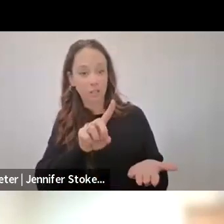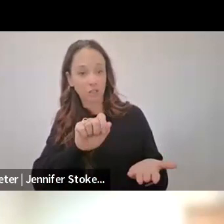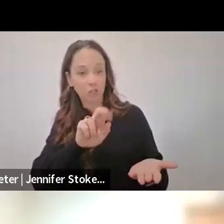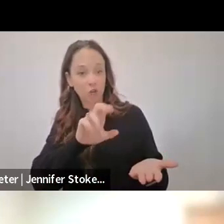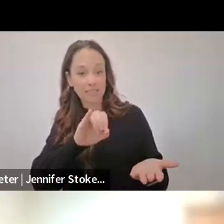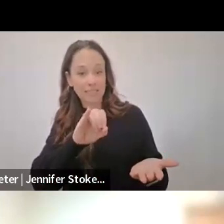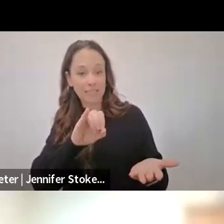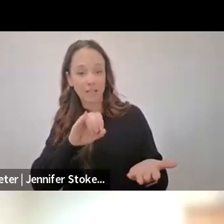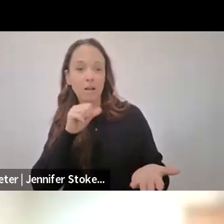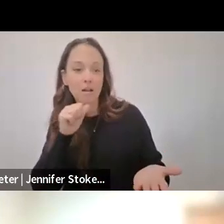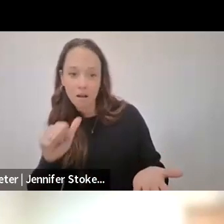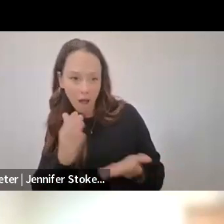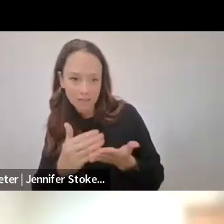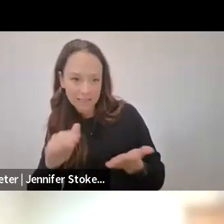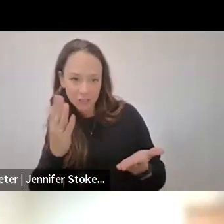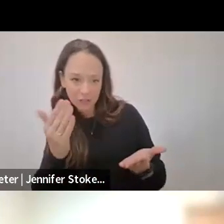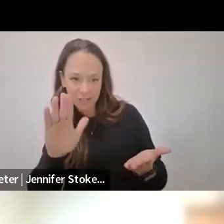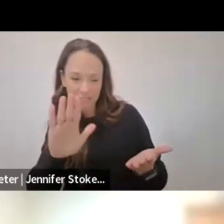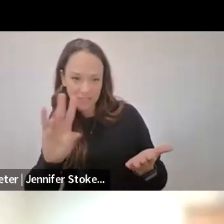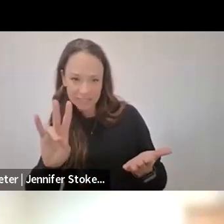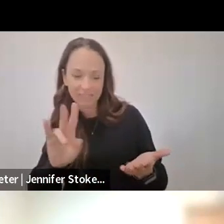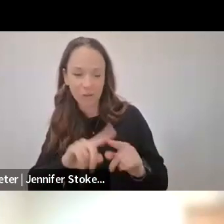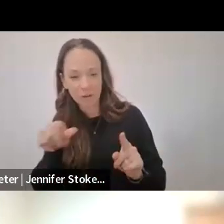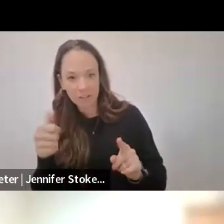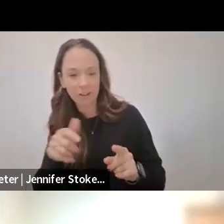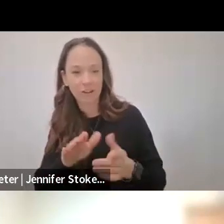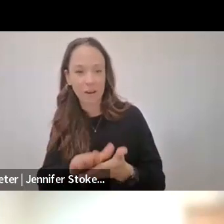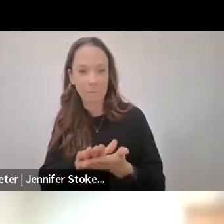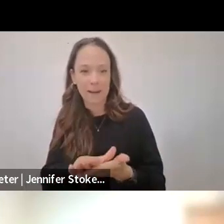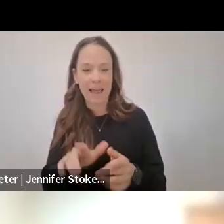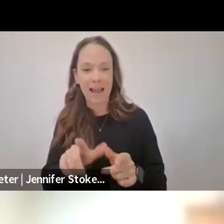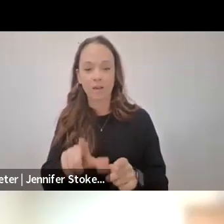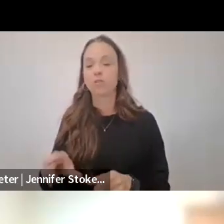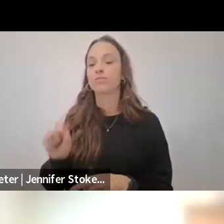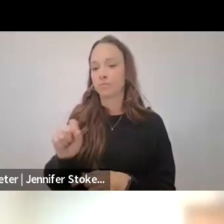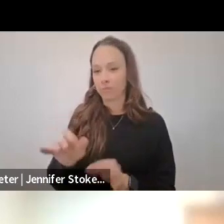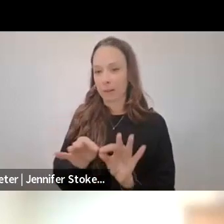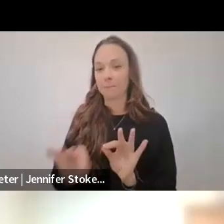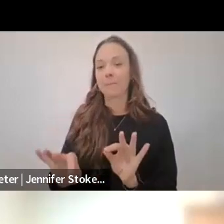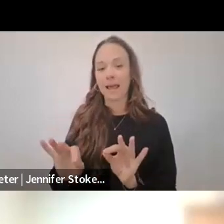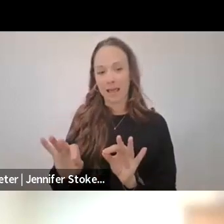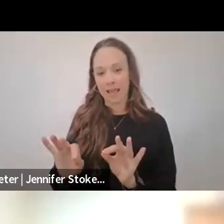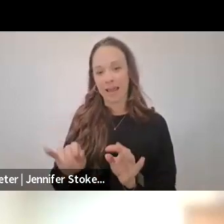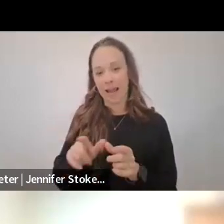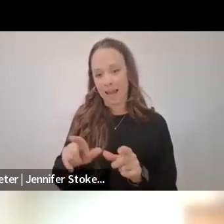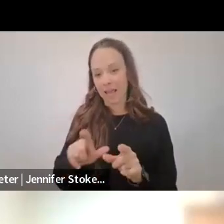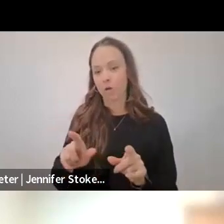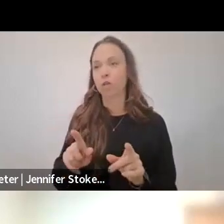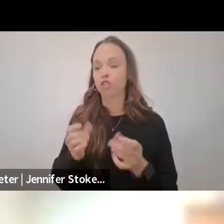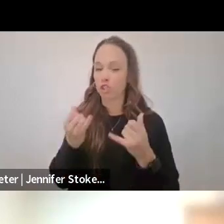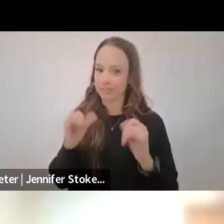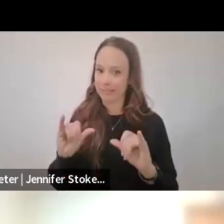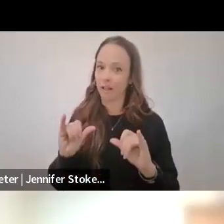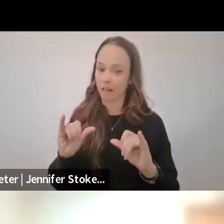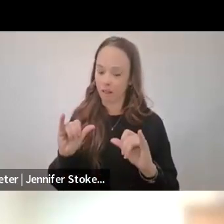Not Section 1557. Plain language is still very much, yeah, plain language is still very much a thing. It's, as I